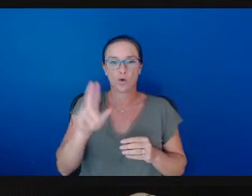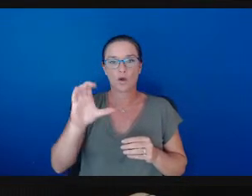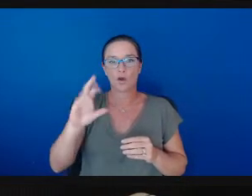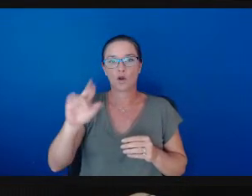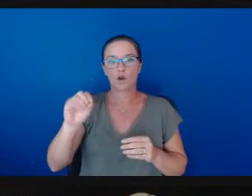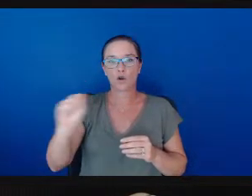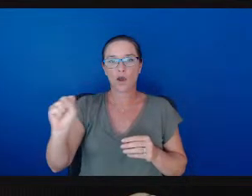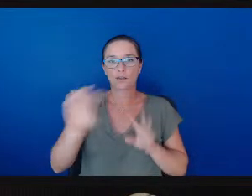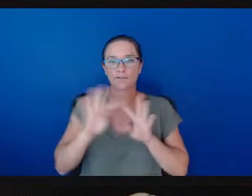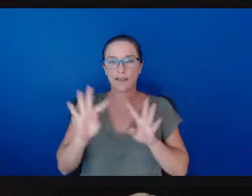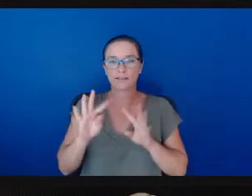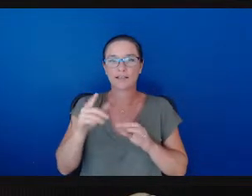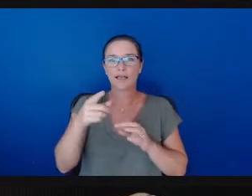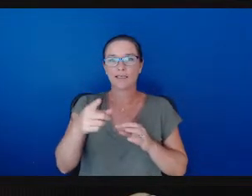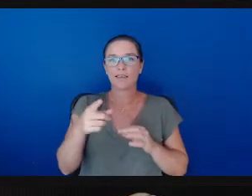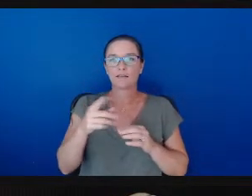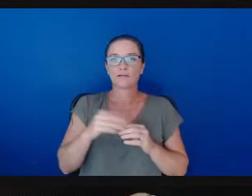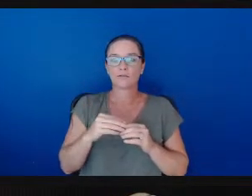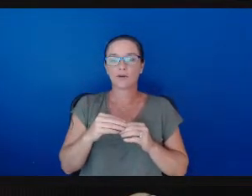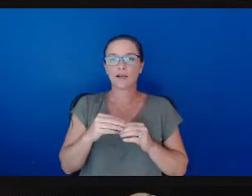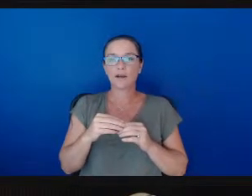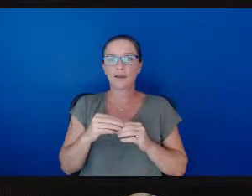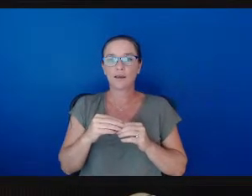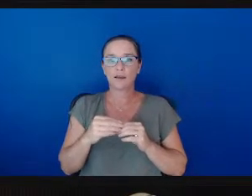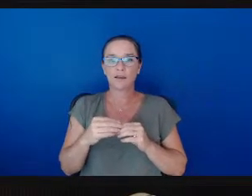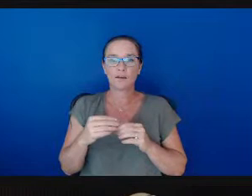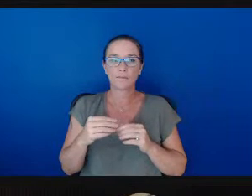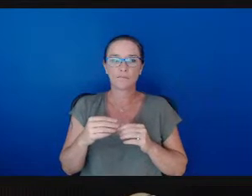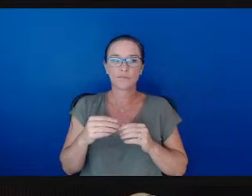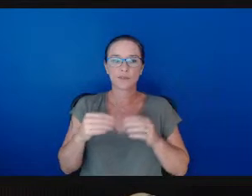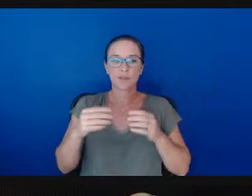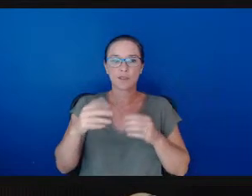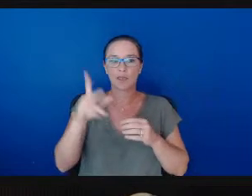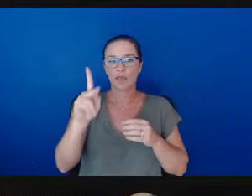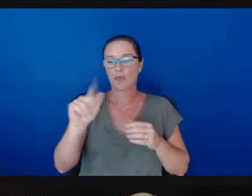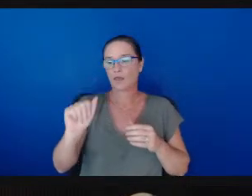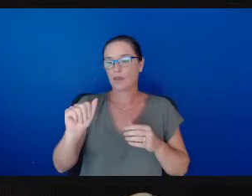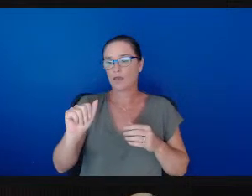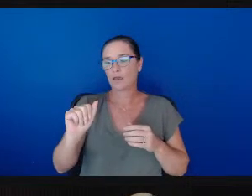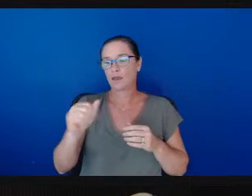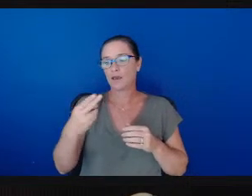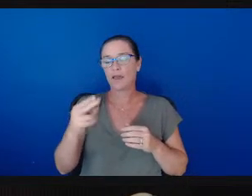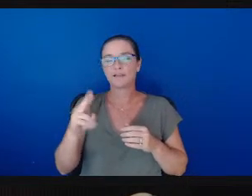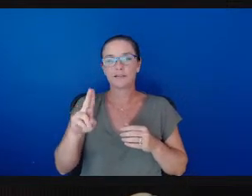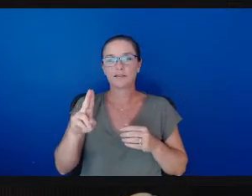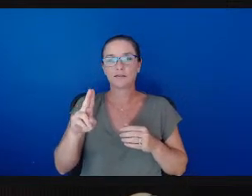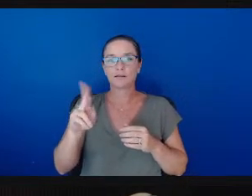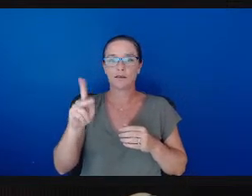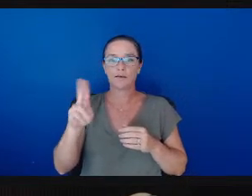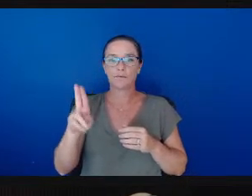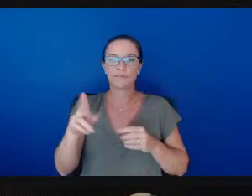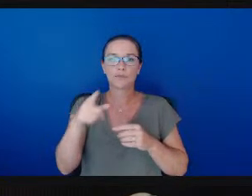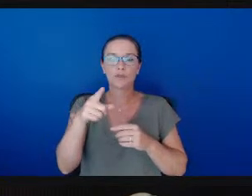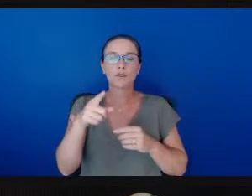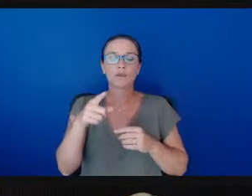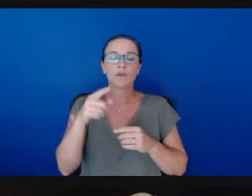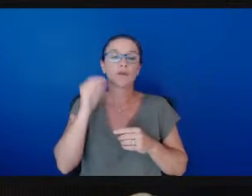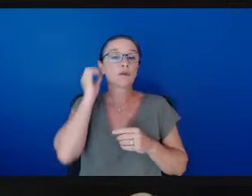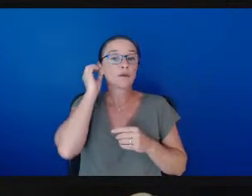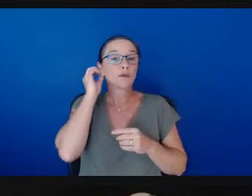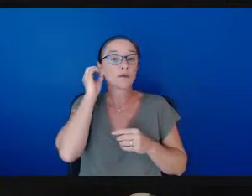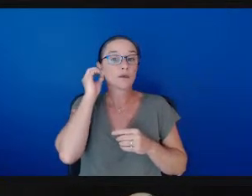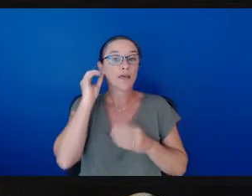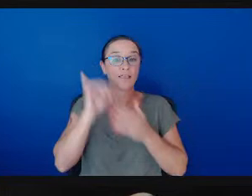South Mauna Loa area, not in the main part of the park, but the separate section. You can see that area